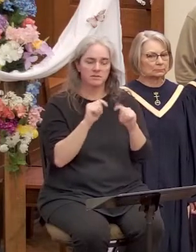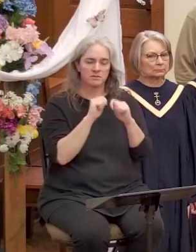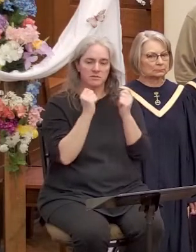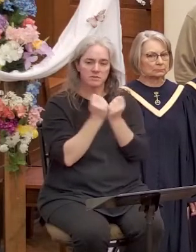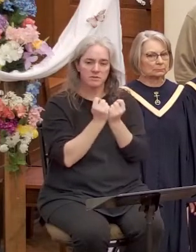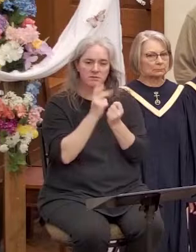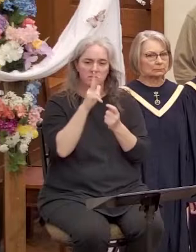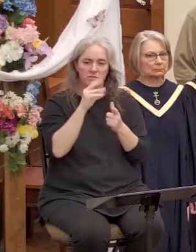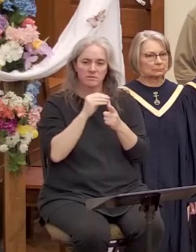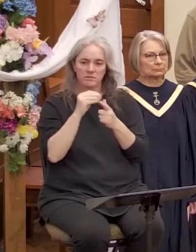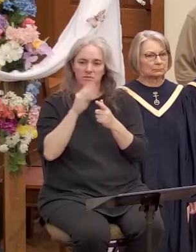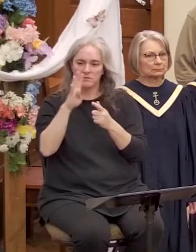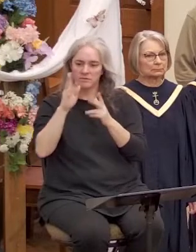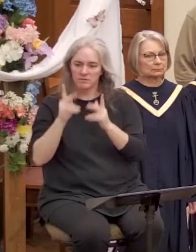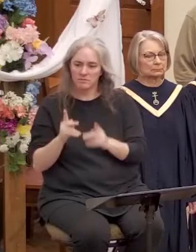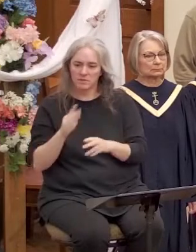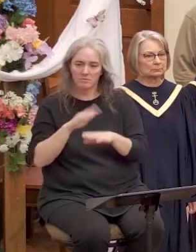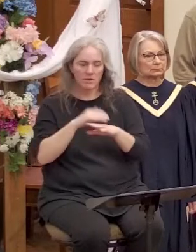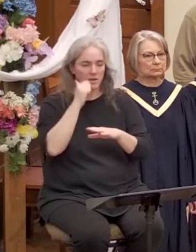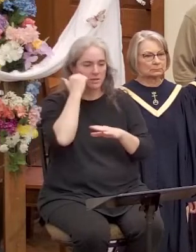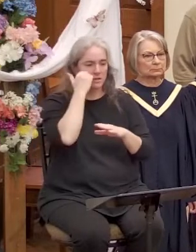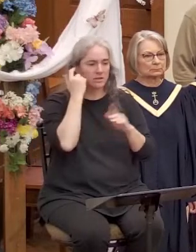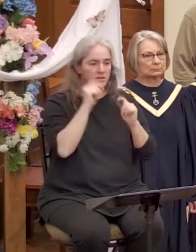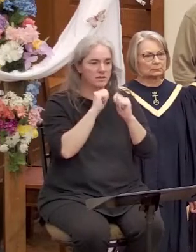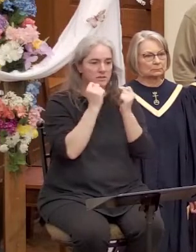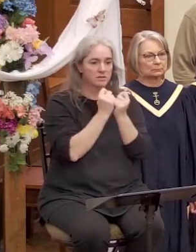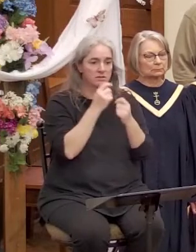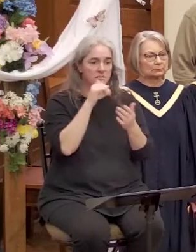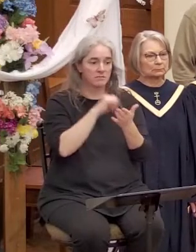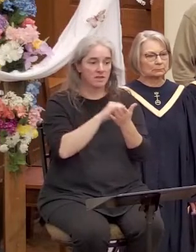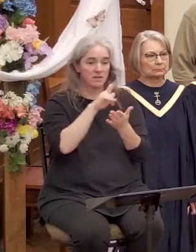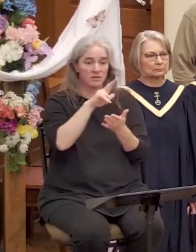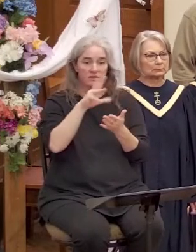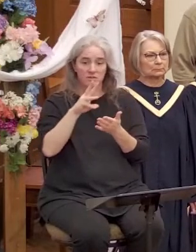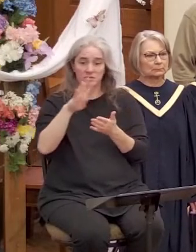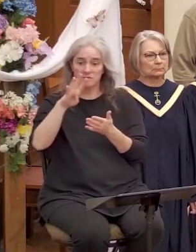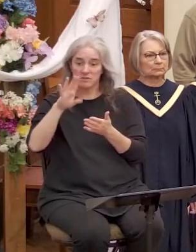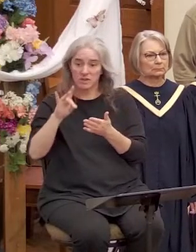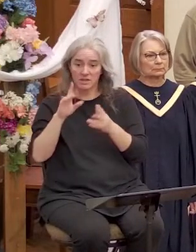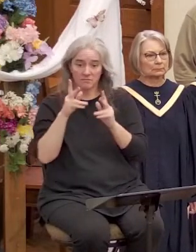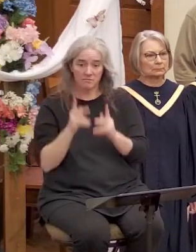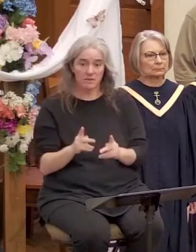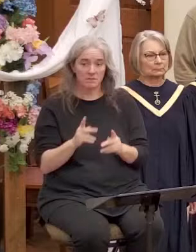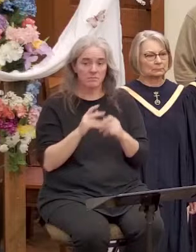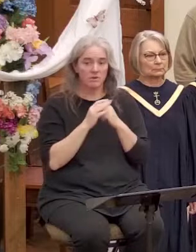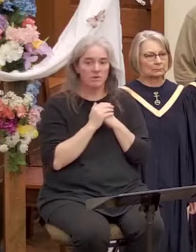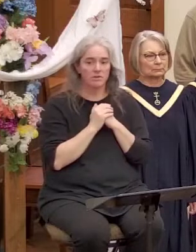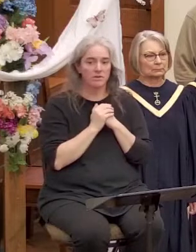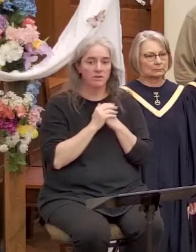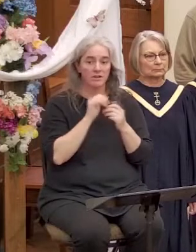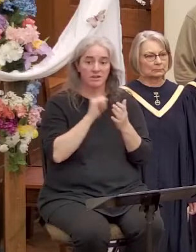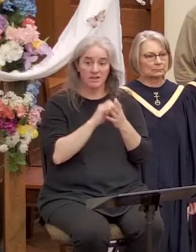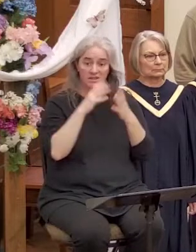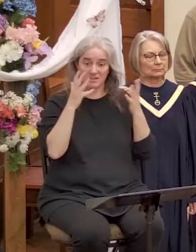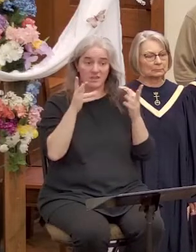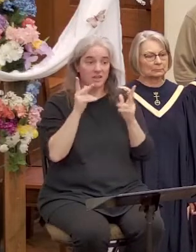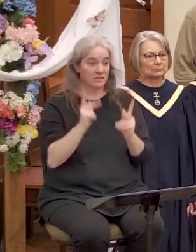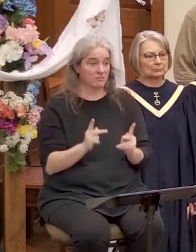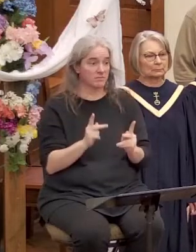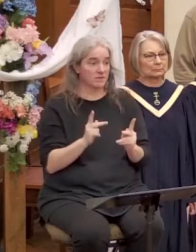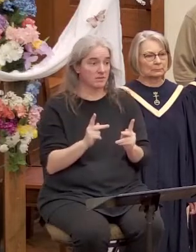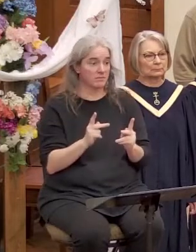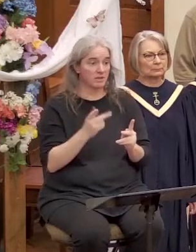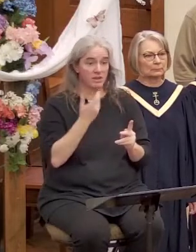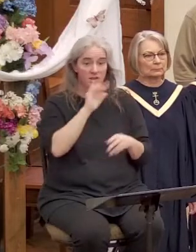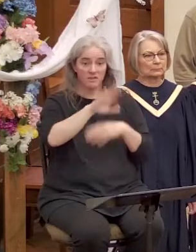or four people on each ministry team. That's 36, 48 people. That's a lot of people. They all